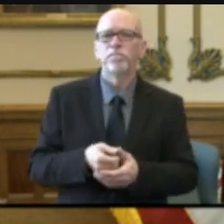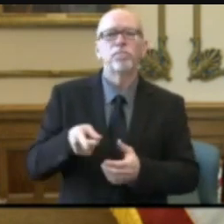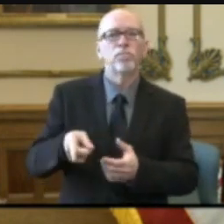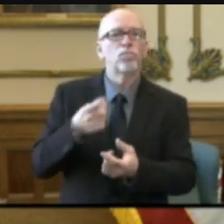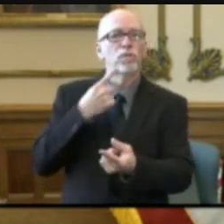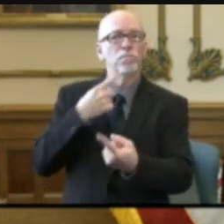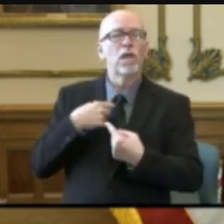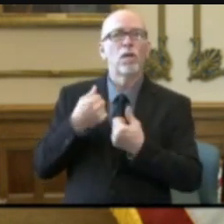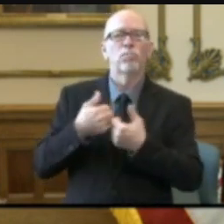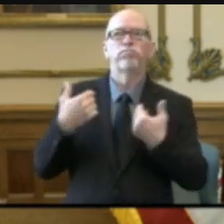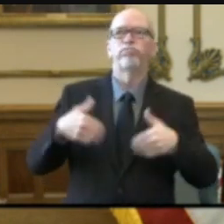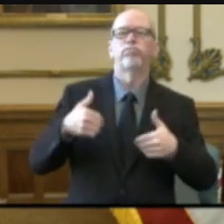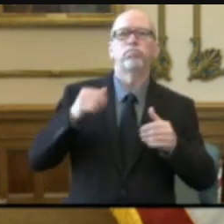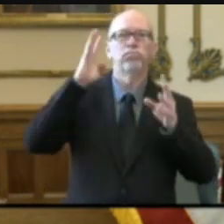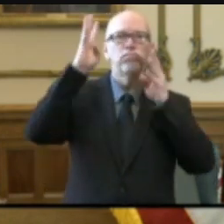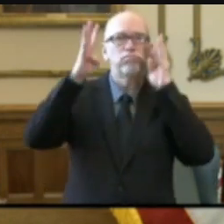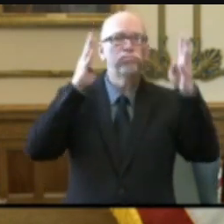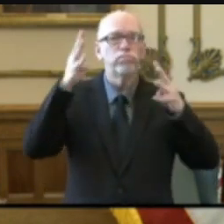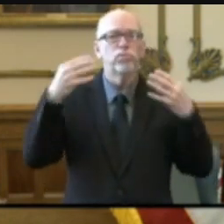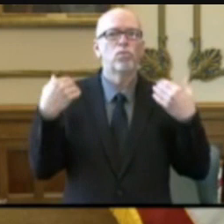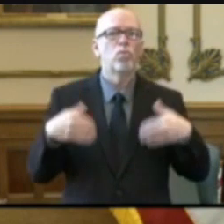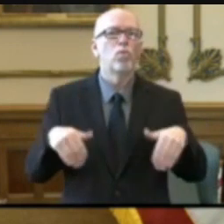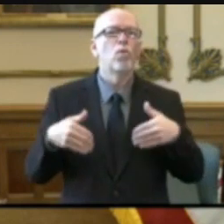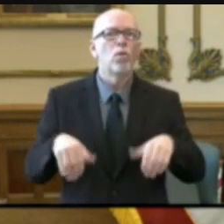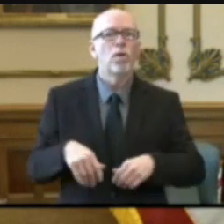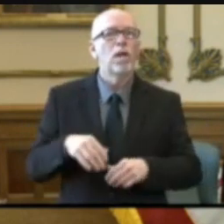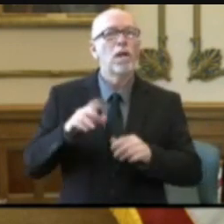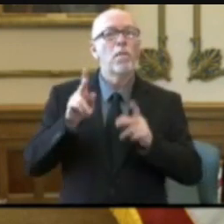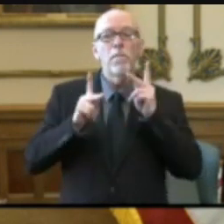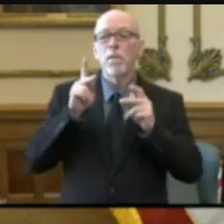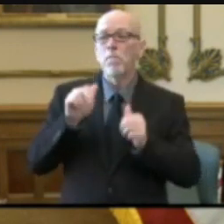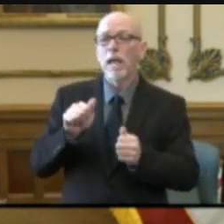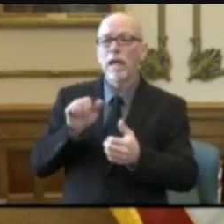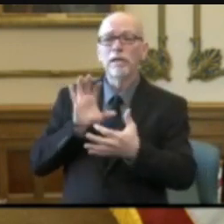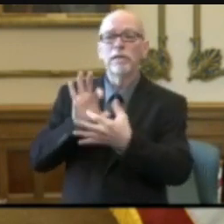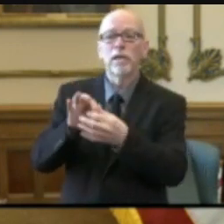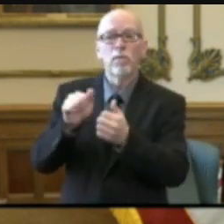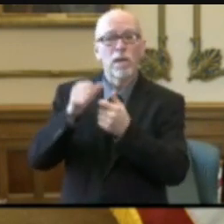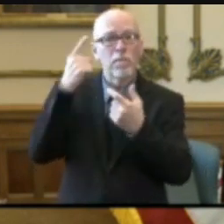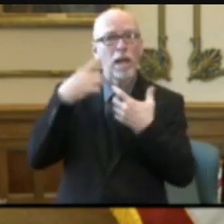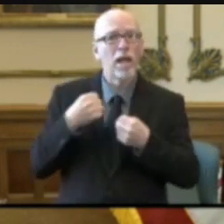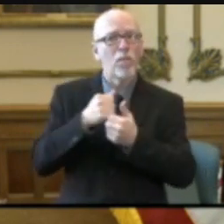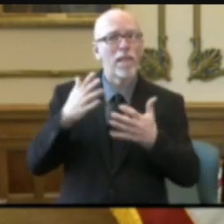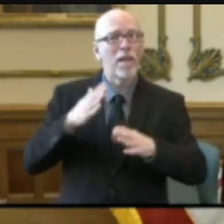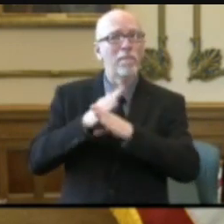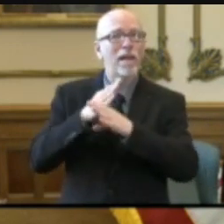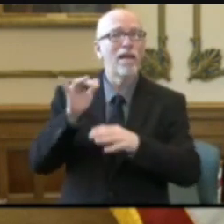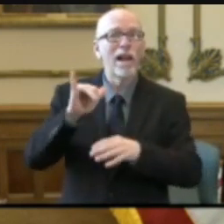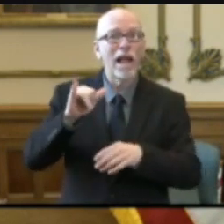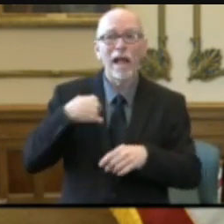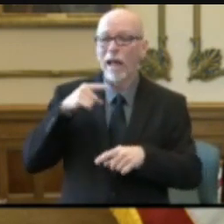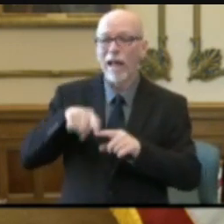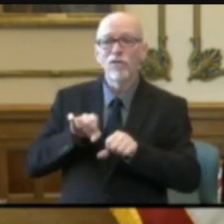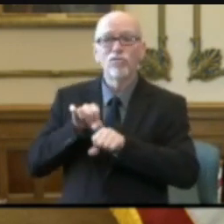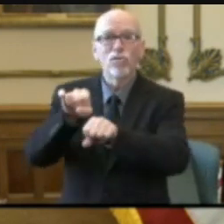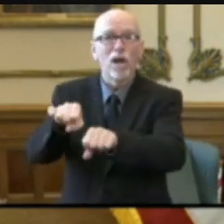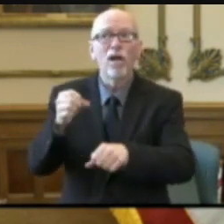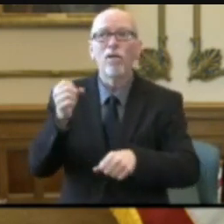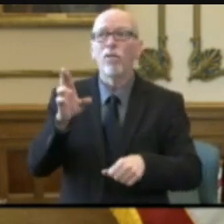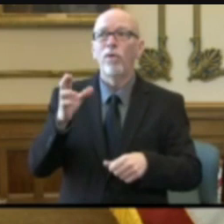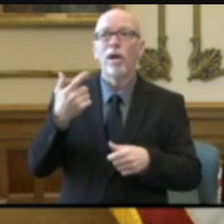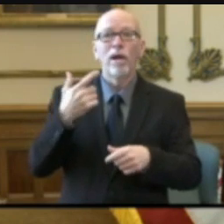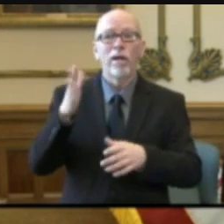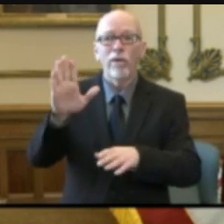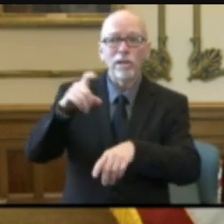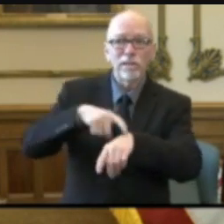amazing creativity and innovation. The ability to access mental health services without barriers like transportation or standard